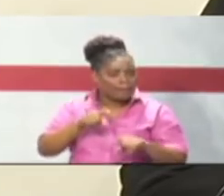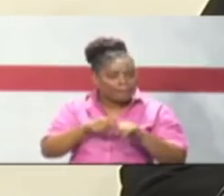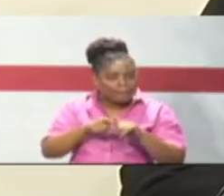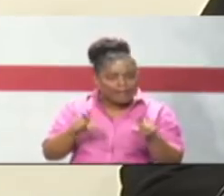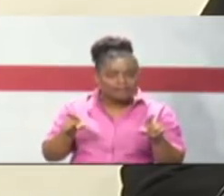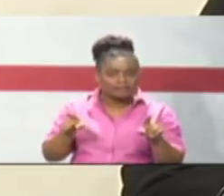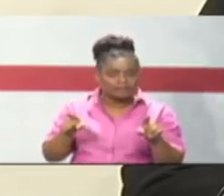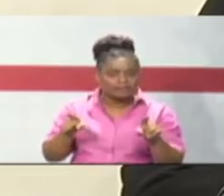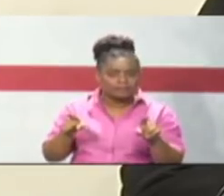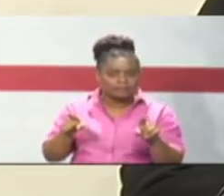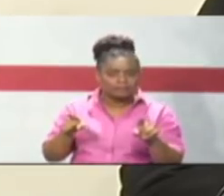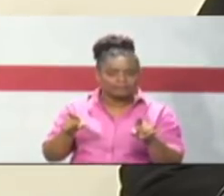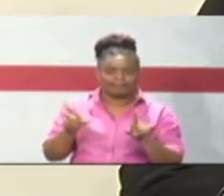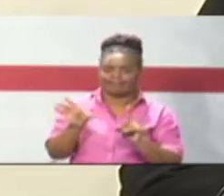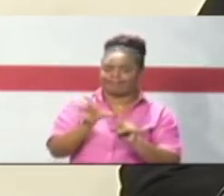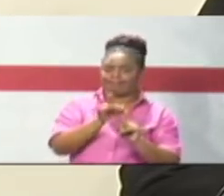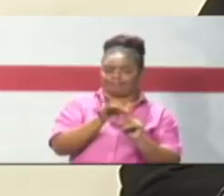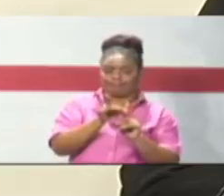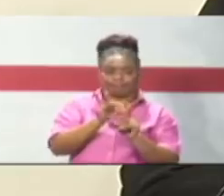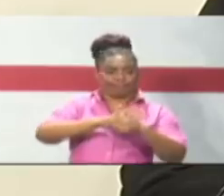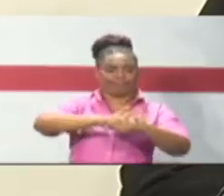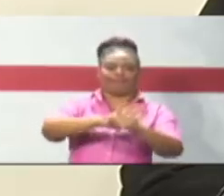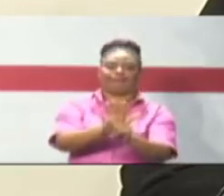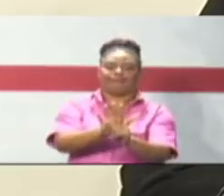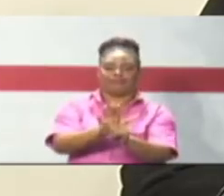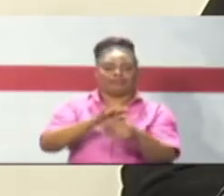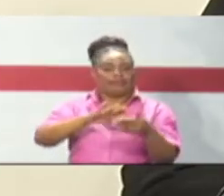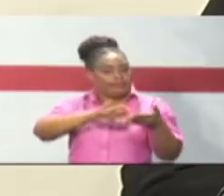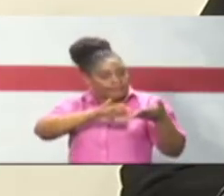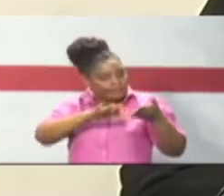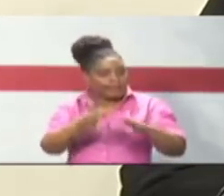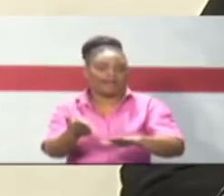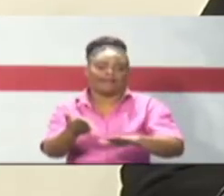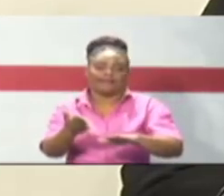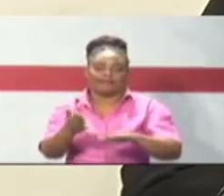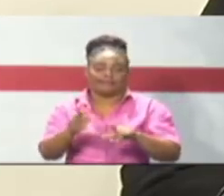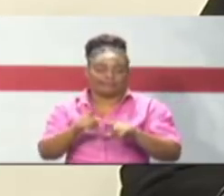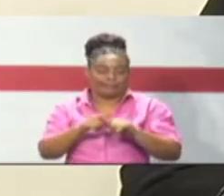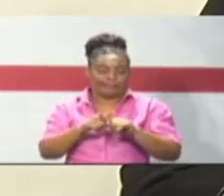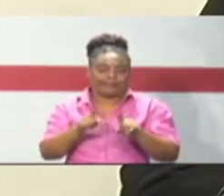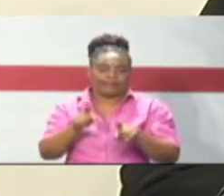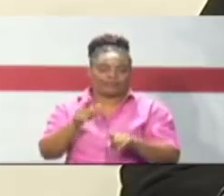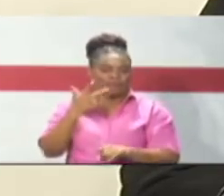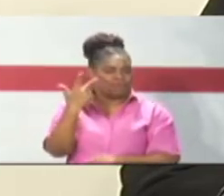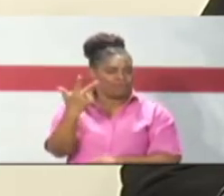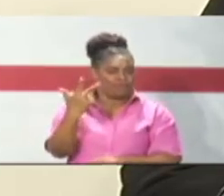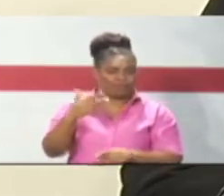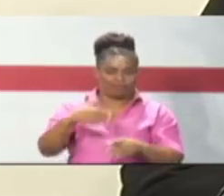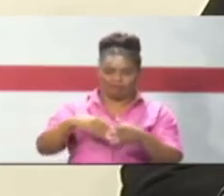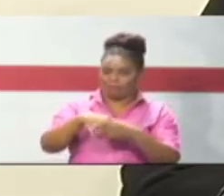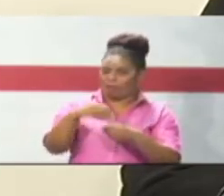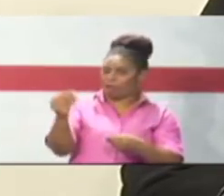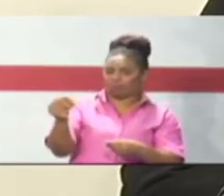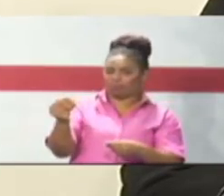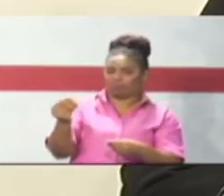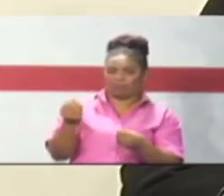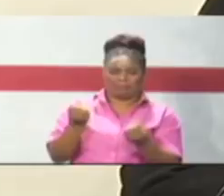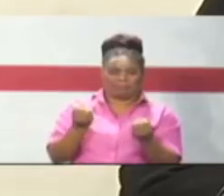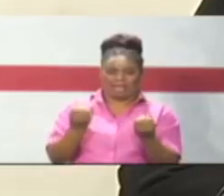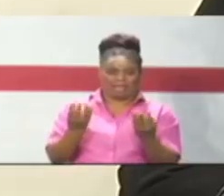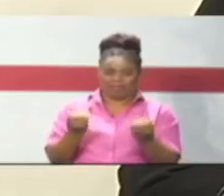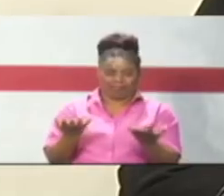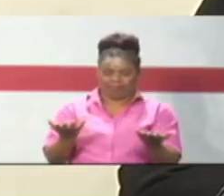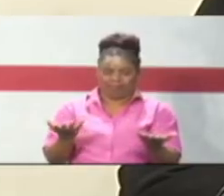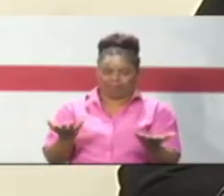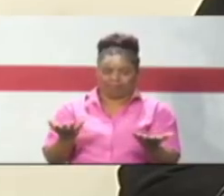get COVID and passed on. But that is 3 out of, at this point, 3 out of